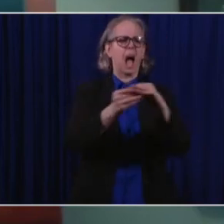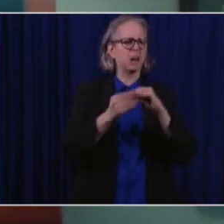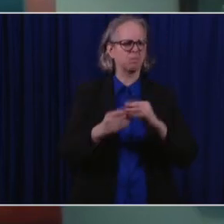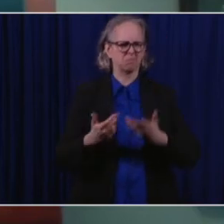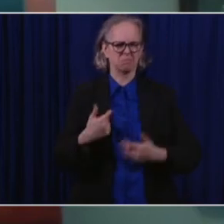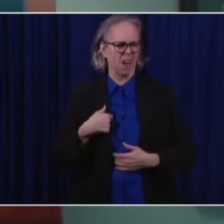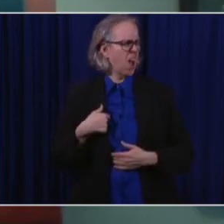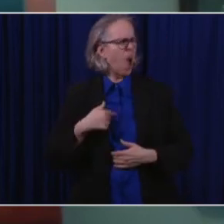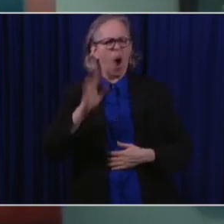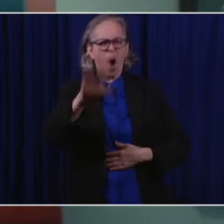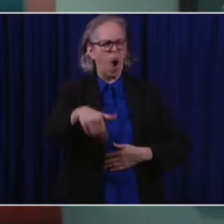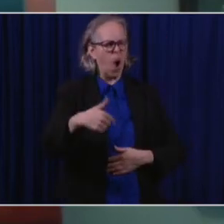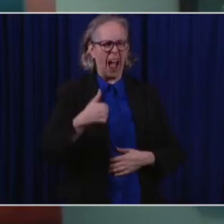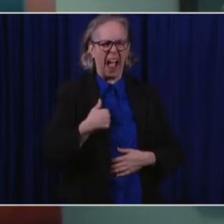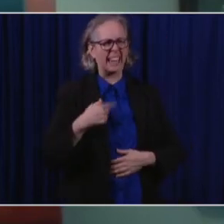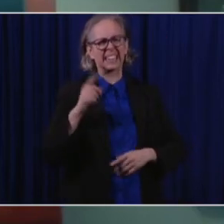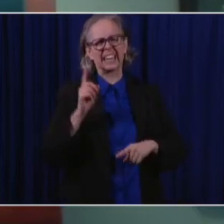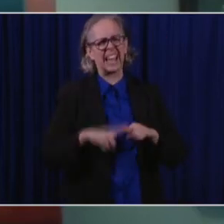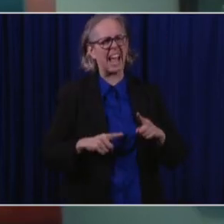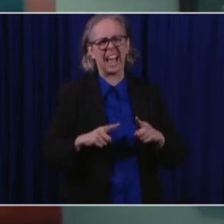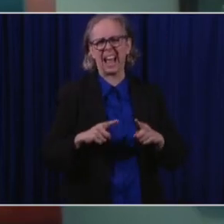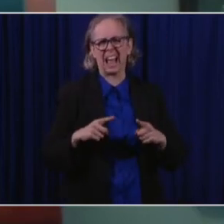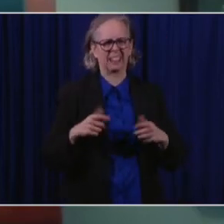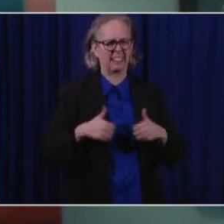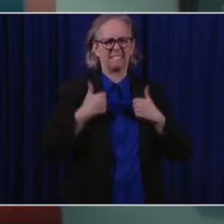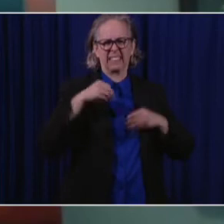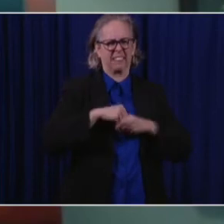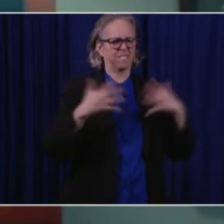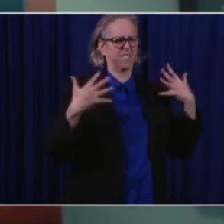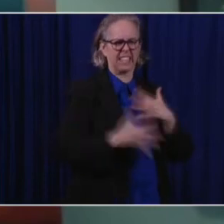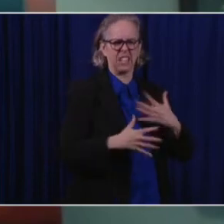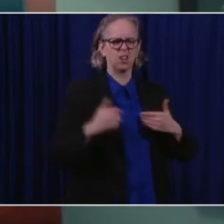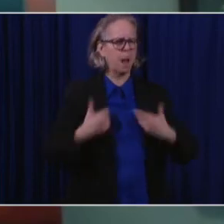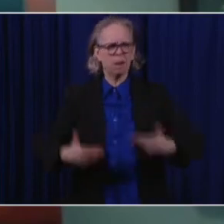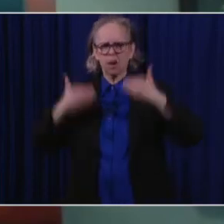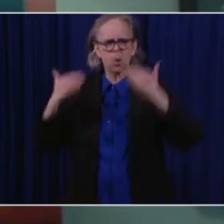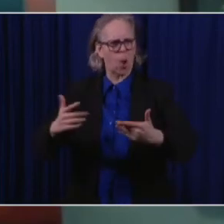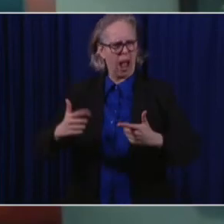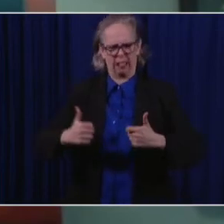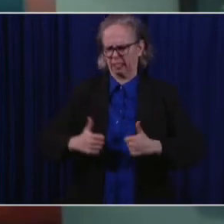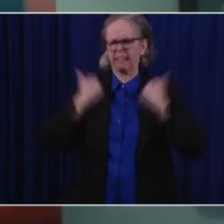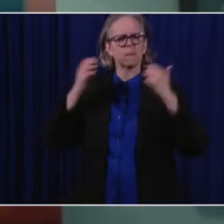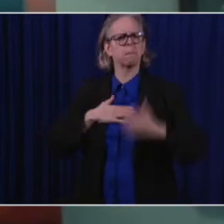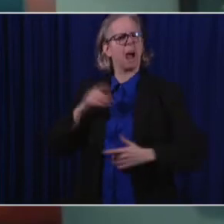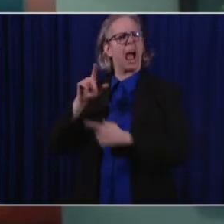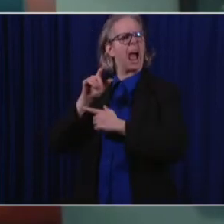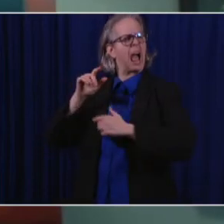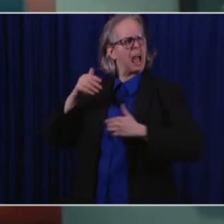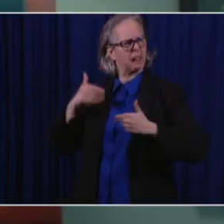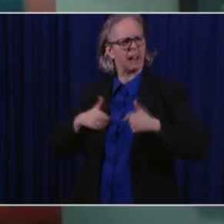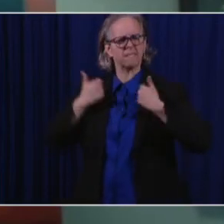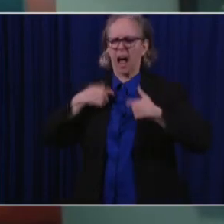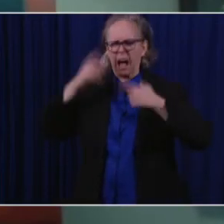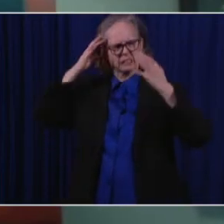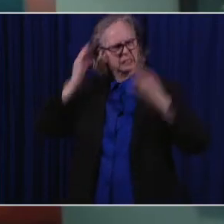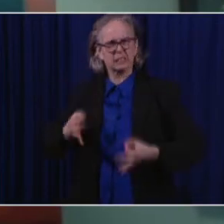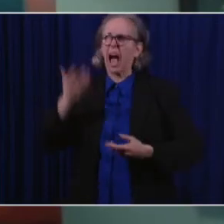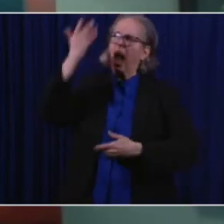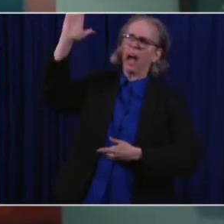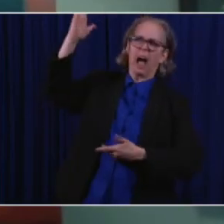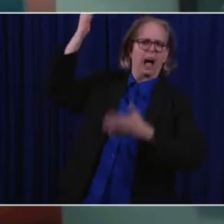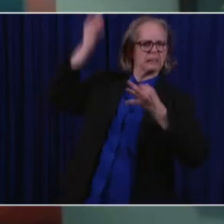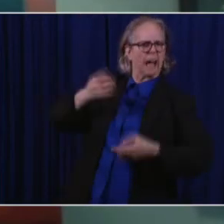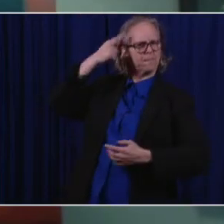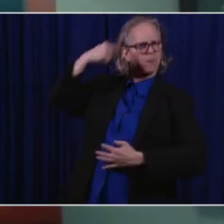And they actually use their faith as the support of, I'm not going to live in fear and just, God's will in my life. And I guess as